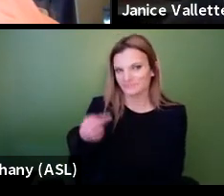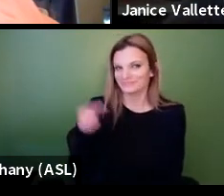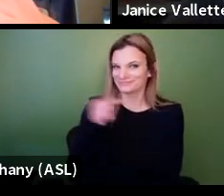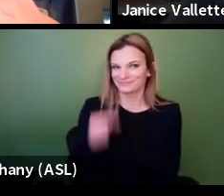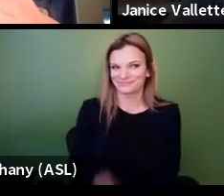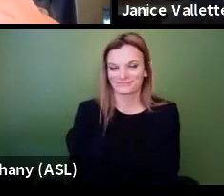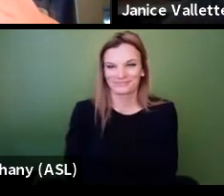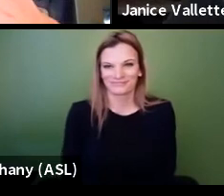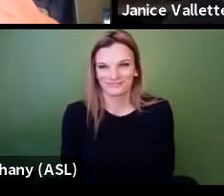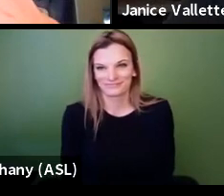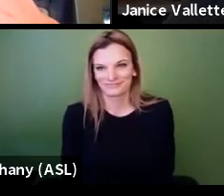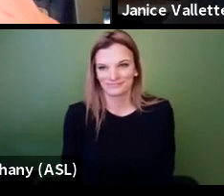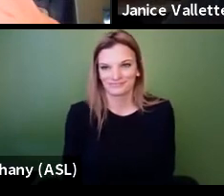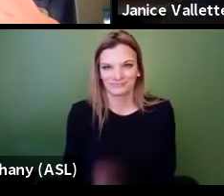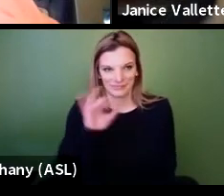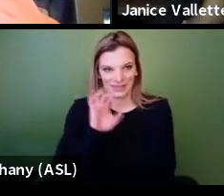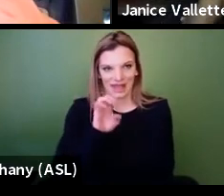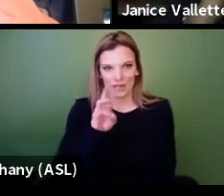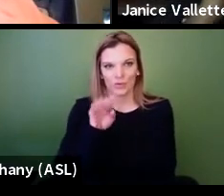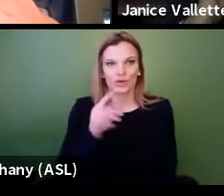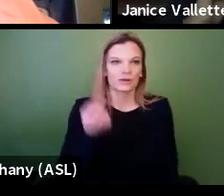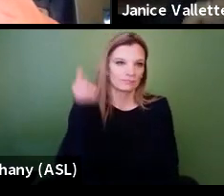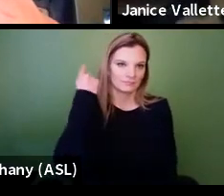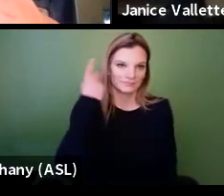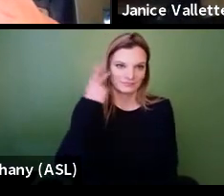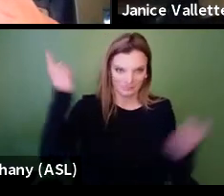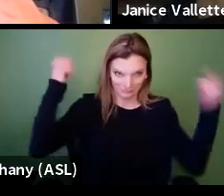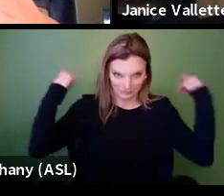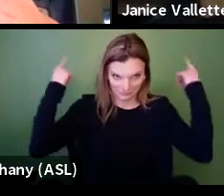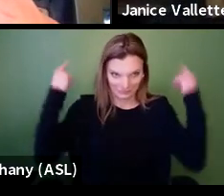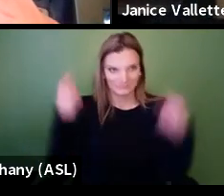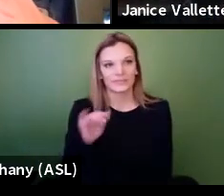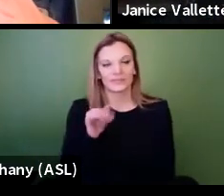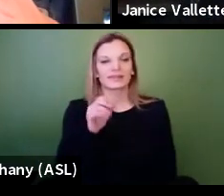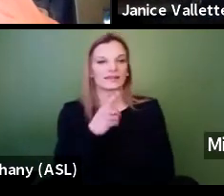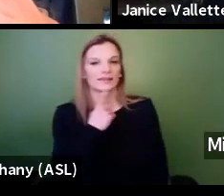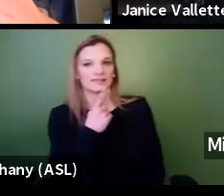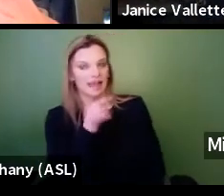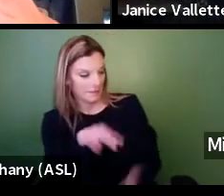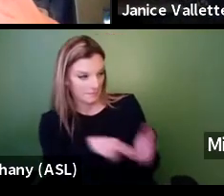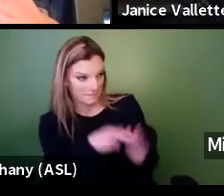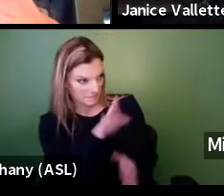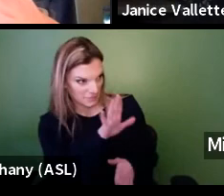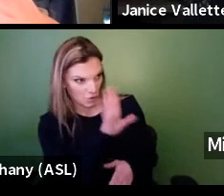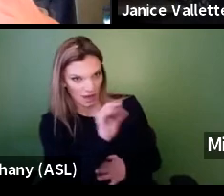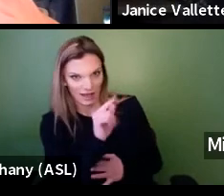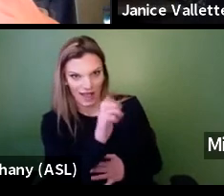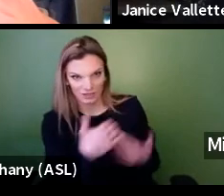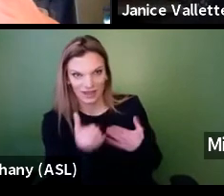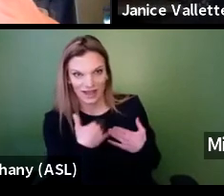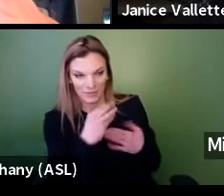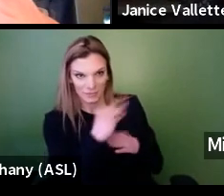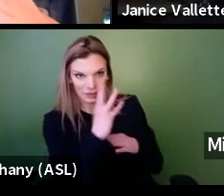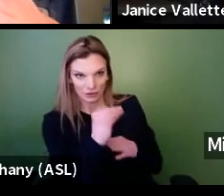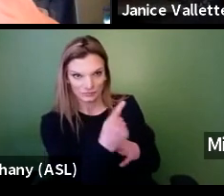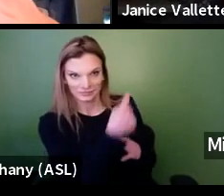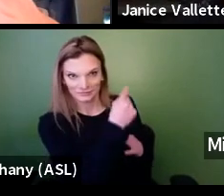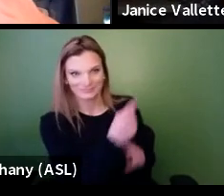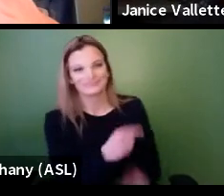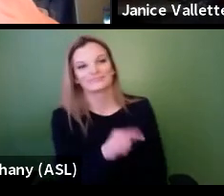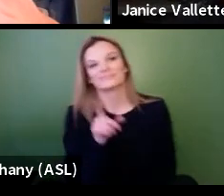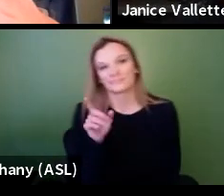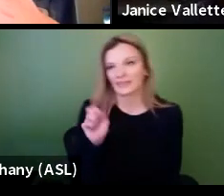okay. Taken out in front of your cottage, right? There you go. All right. Well, we're glad to